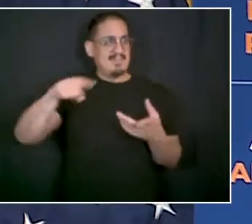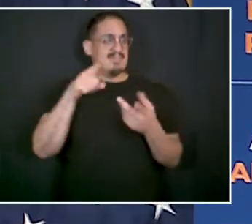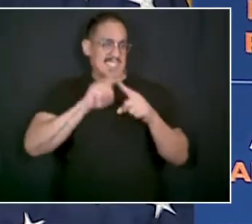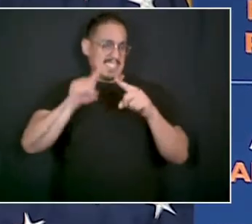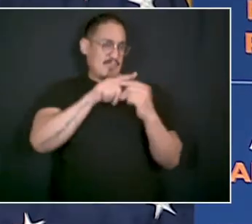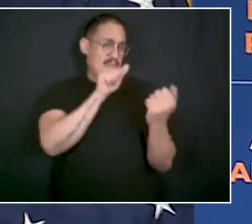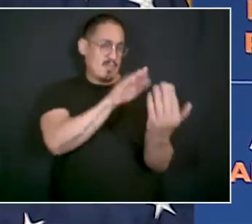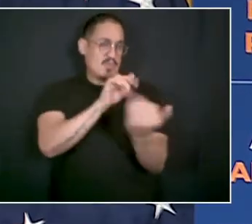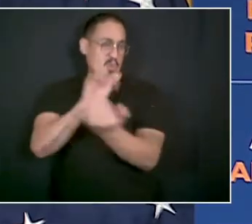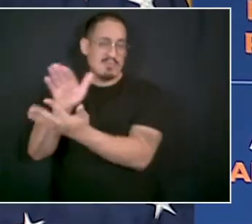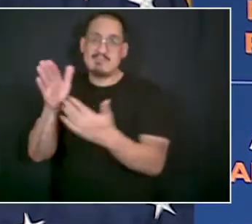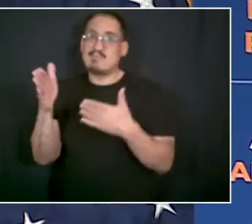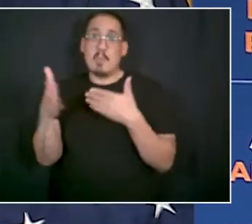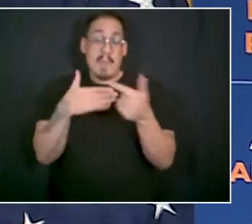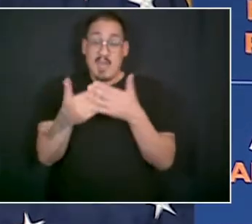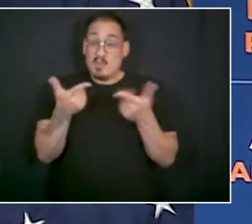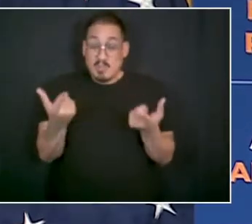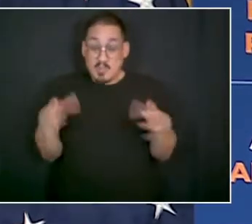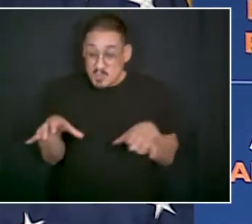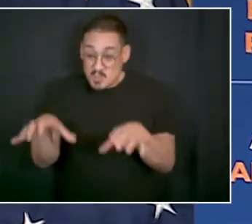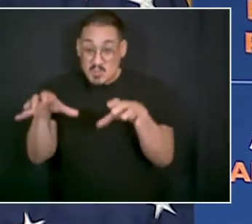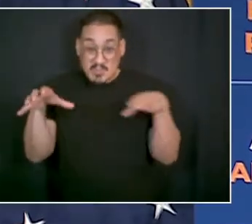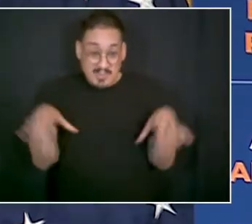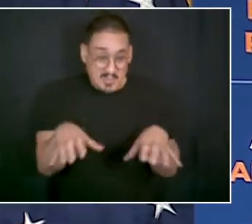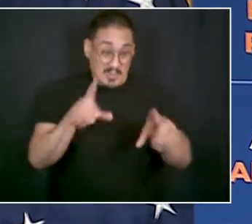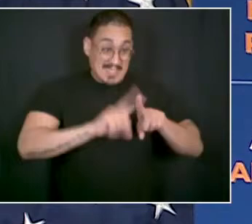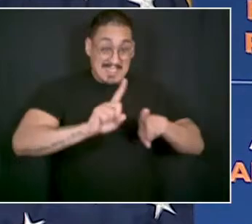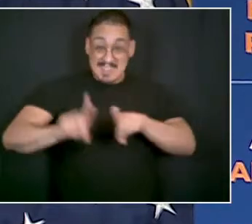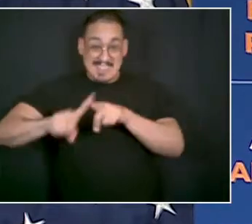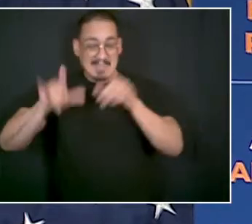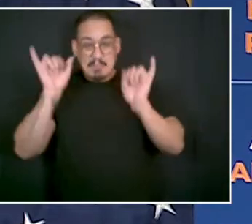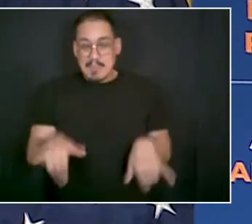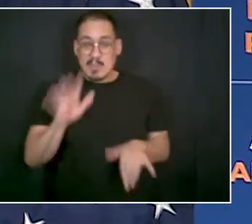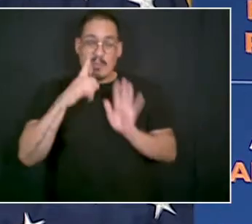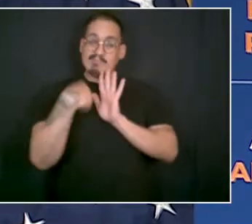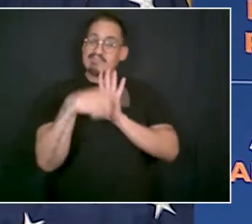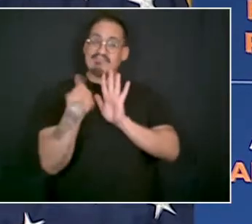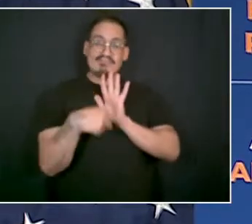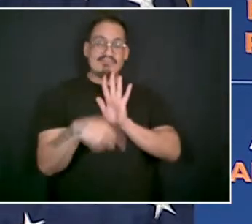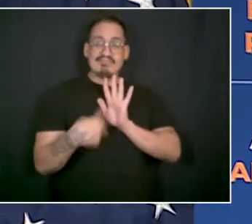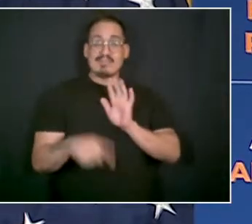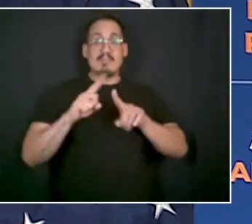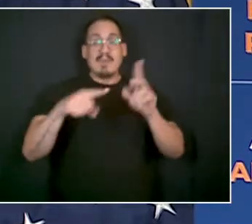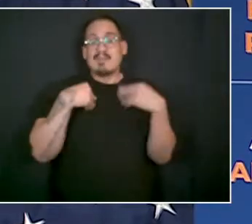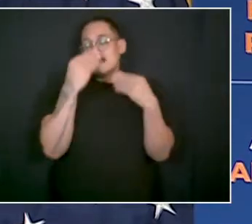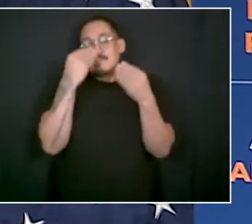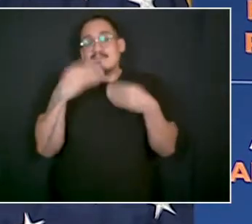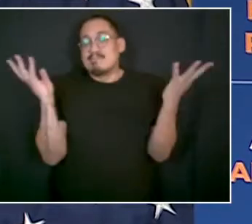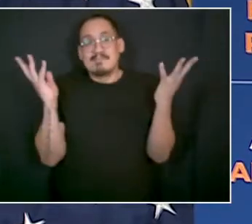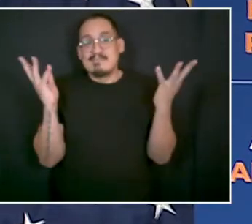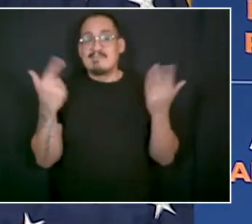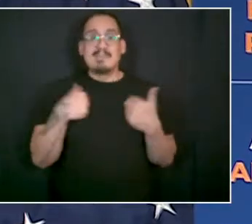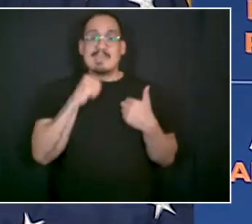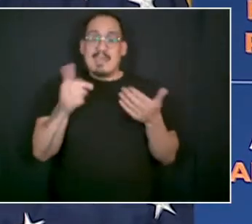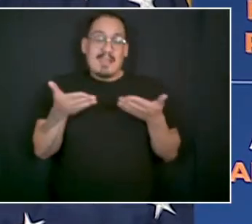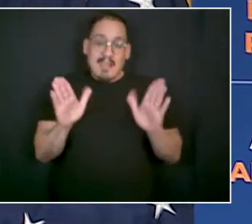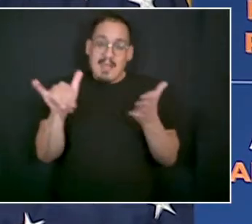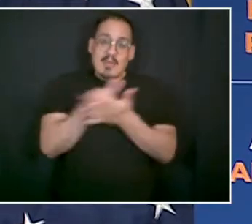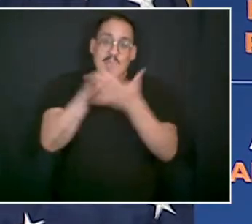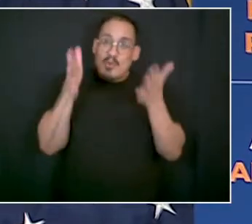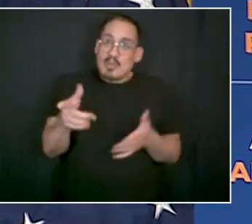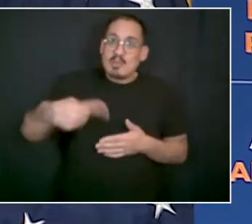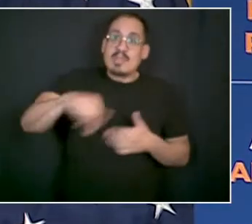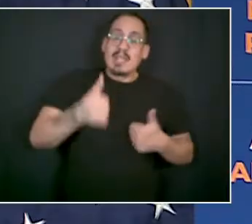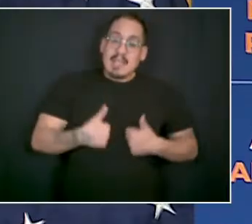matter what you do, they're gonna criticize you. And I said, no, I don't care. I am not going to allow New Yorkers to live on the streets,